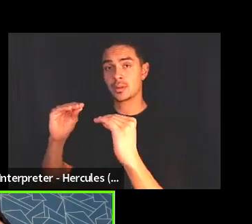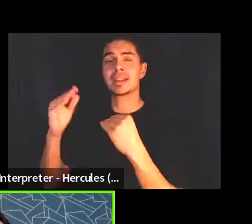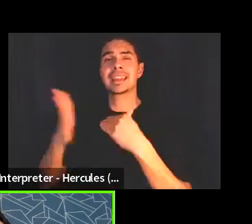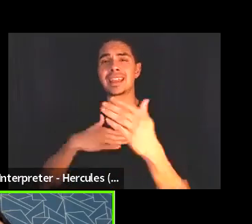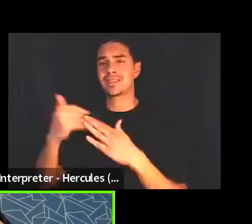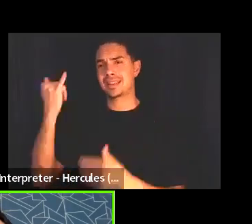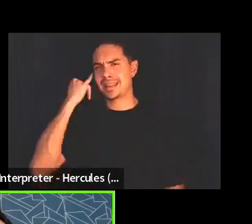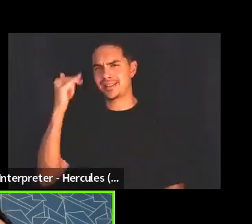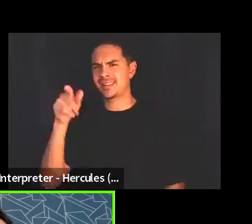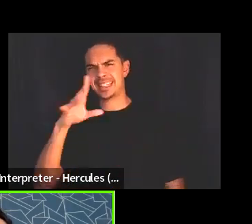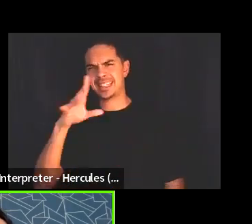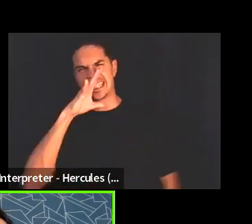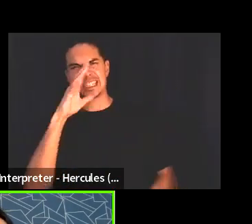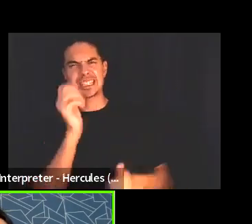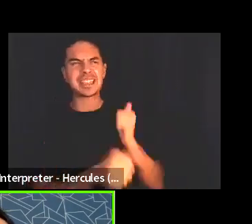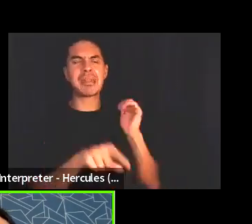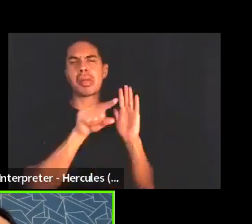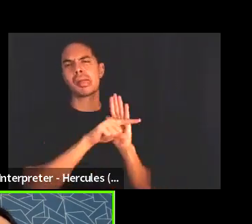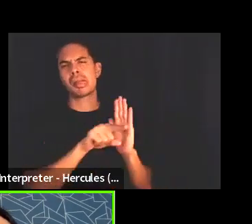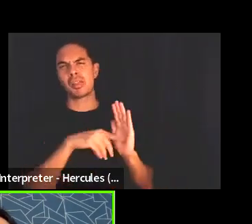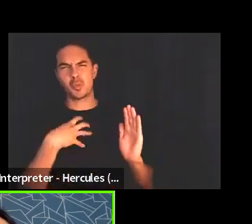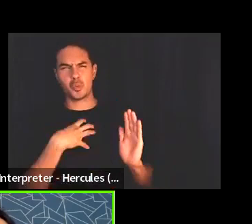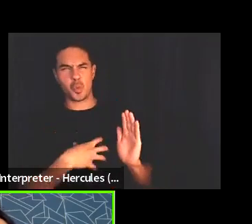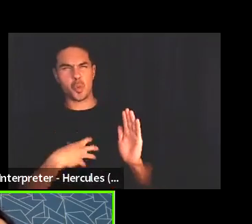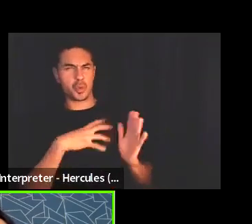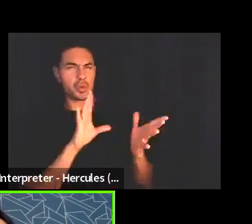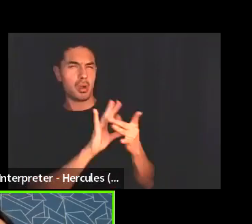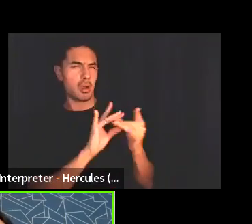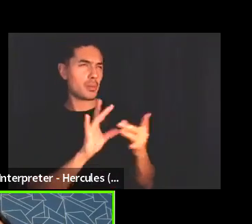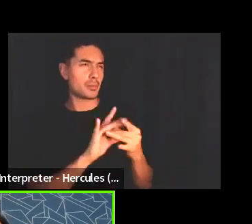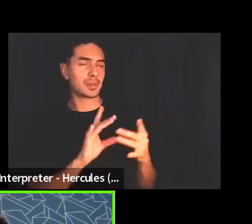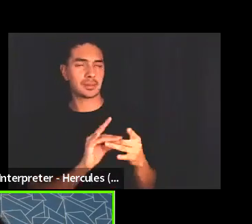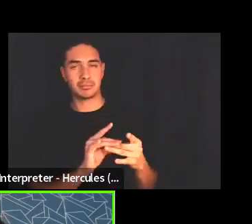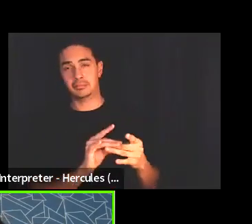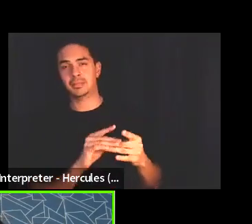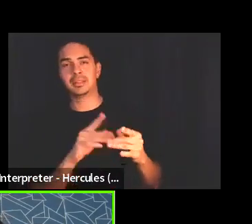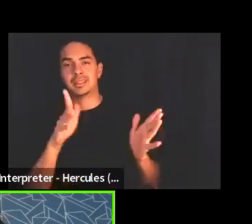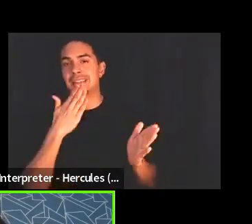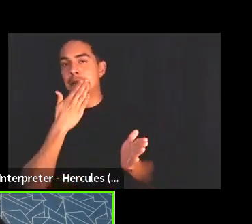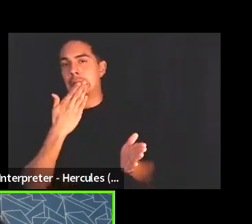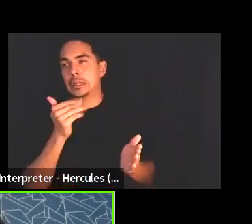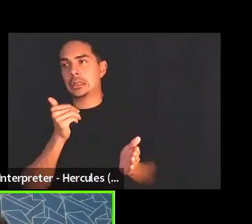done from maybe a not so great place. And